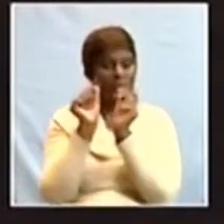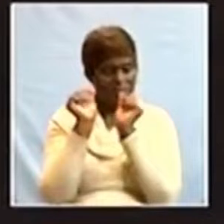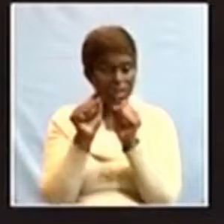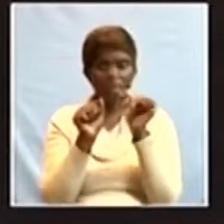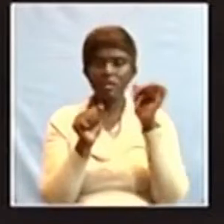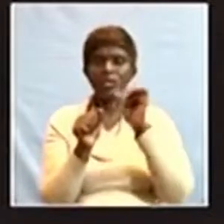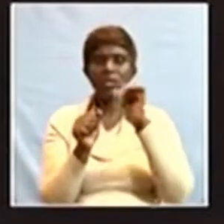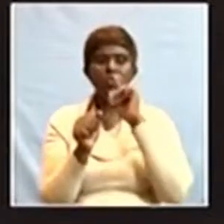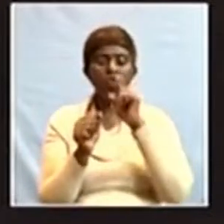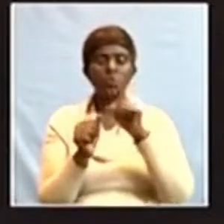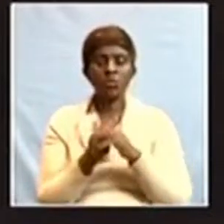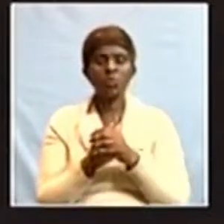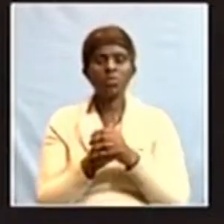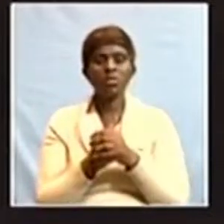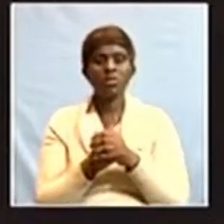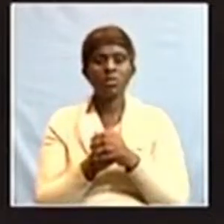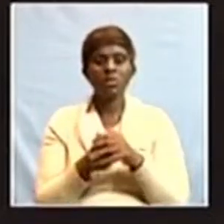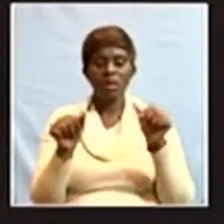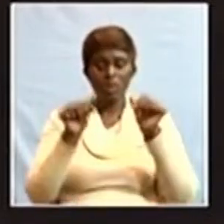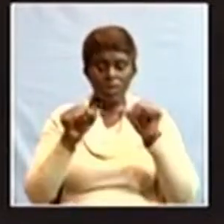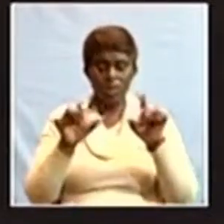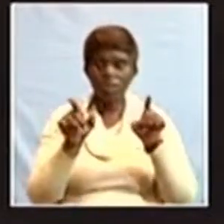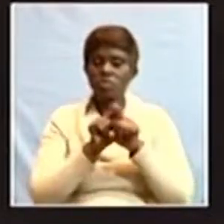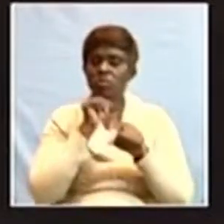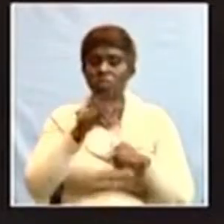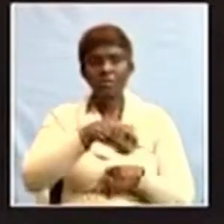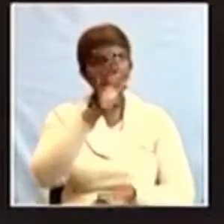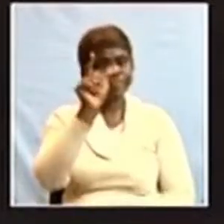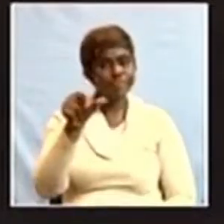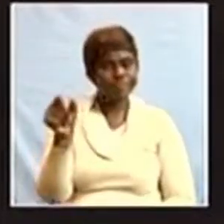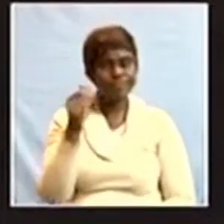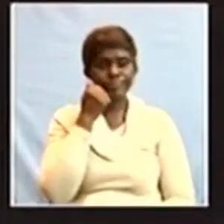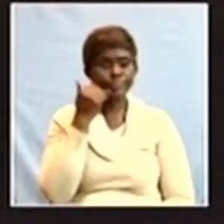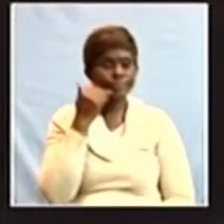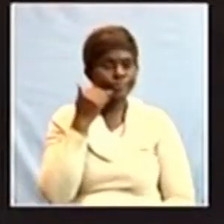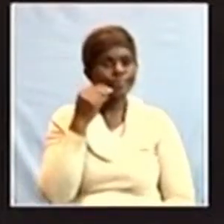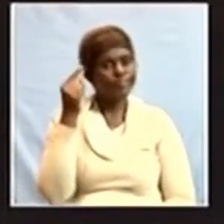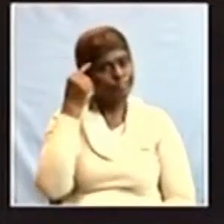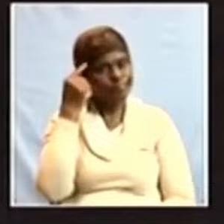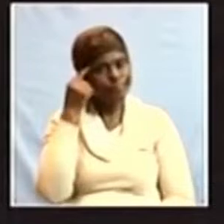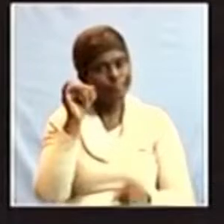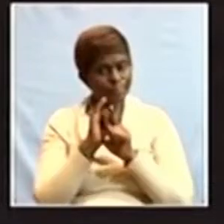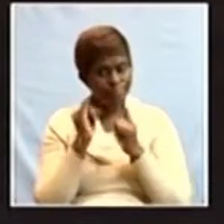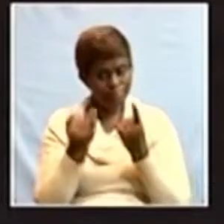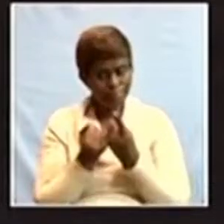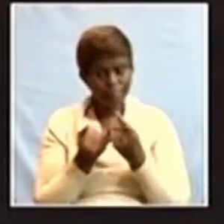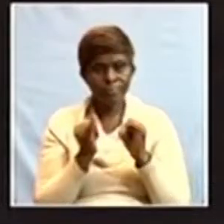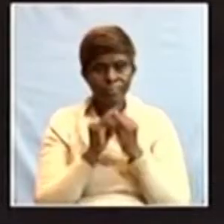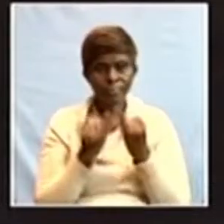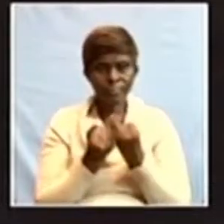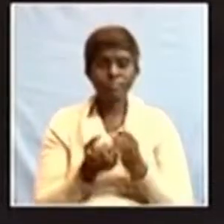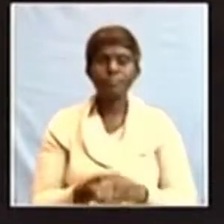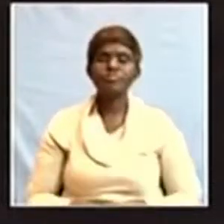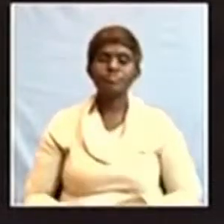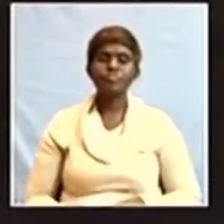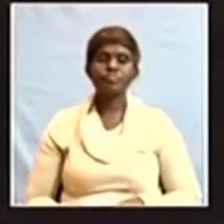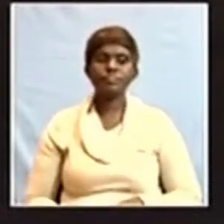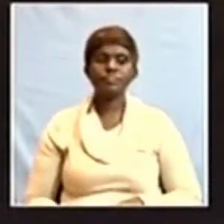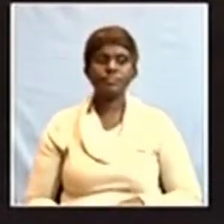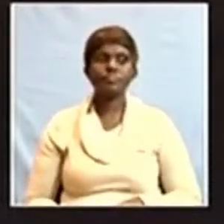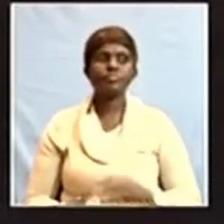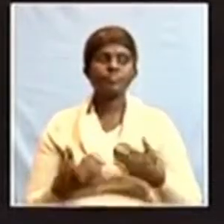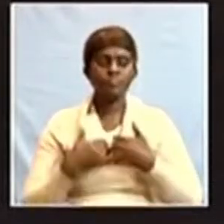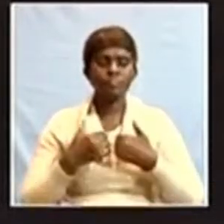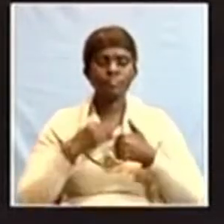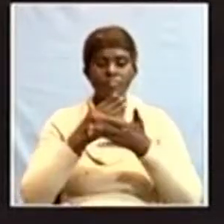definitely. So auditors did not go to individual homes, they were in government institutions. So even if they were